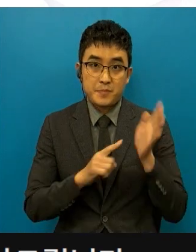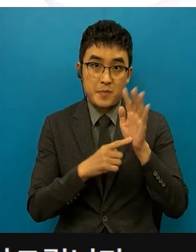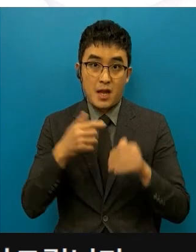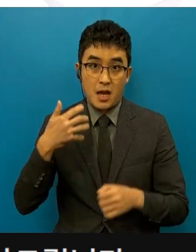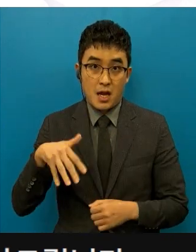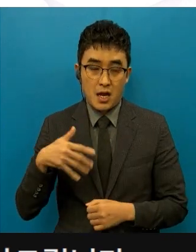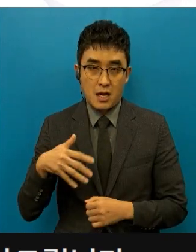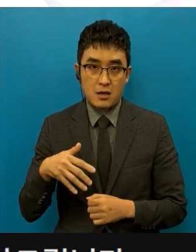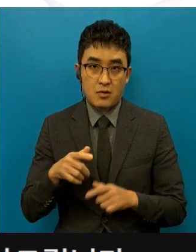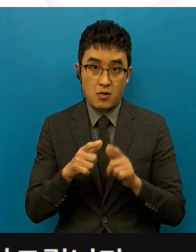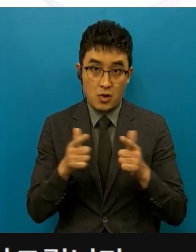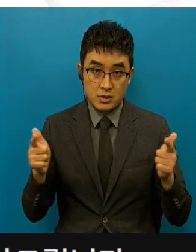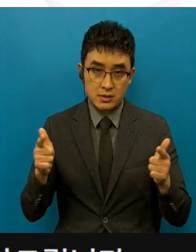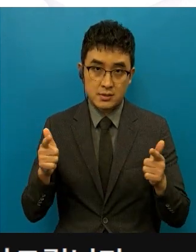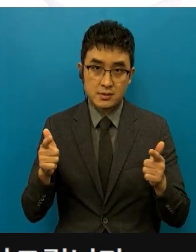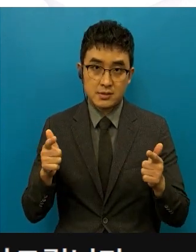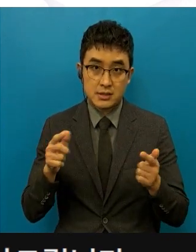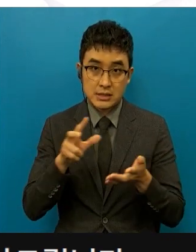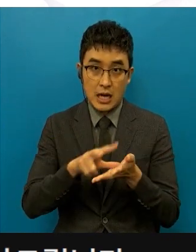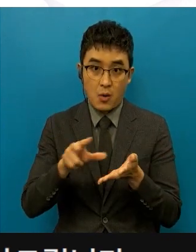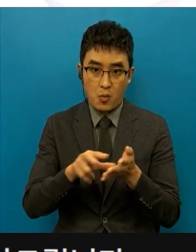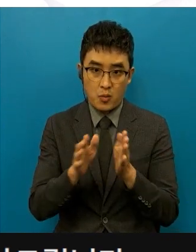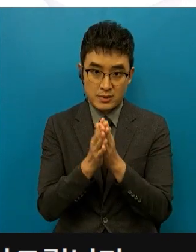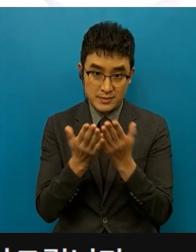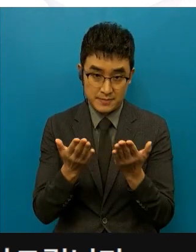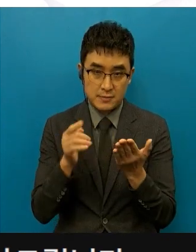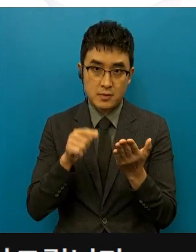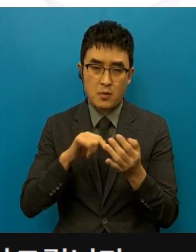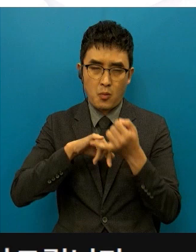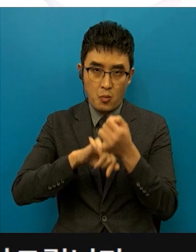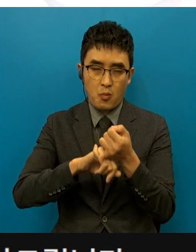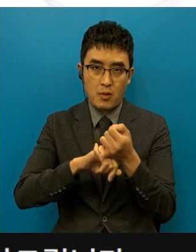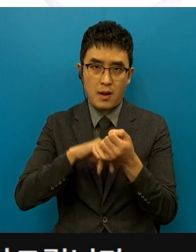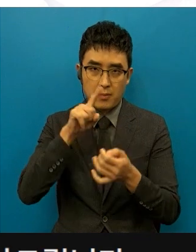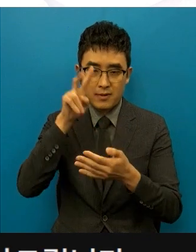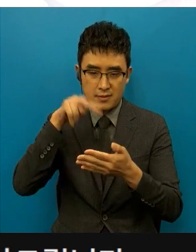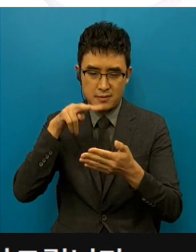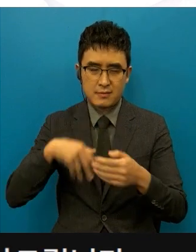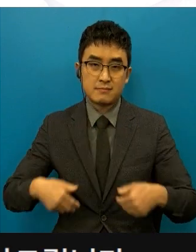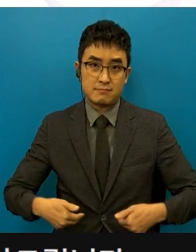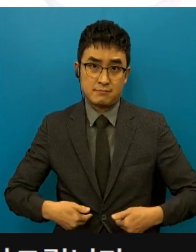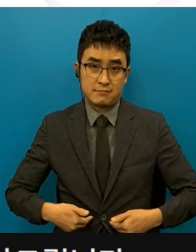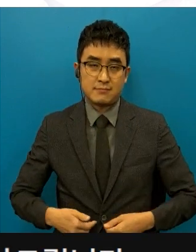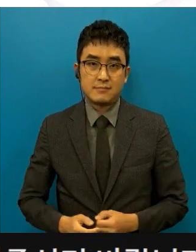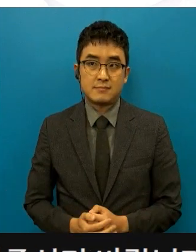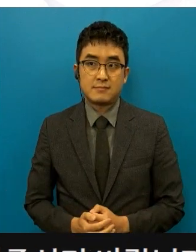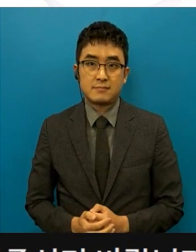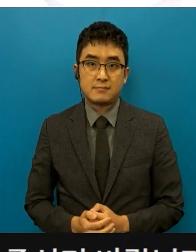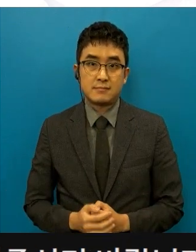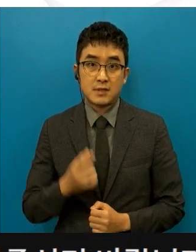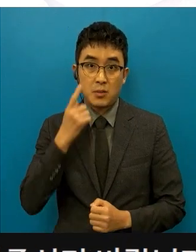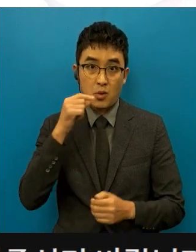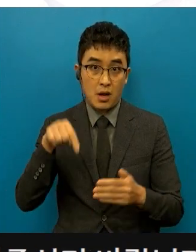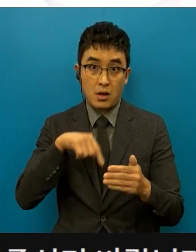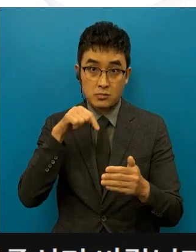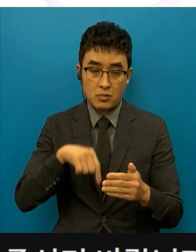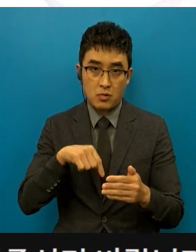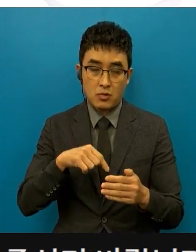death is difficult to be accepted in Japan. Truly, Korea is the very